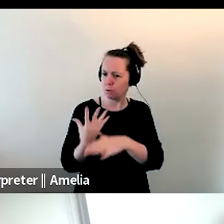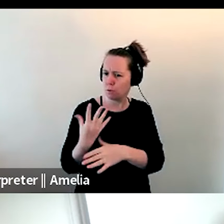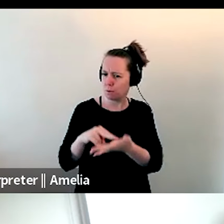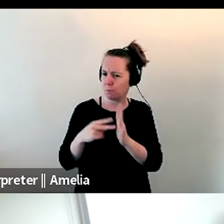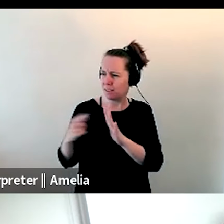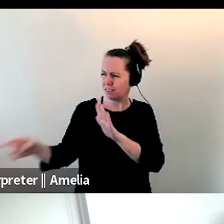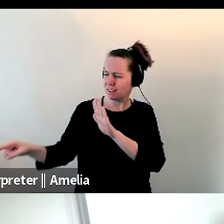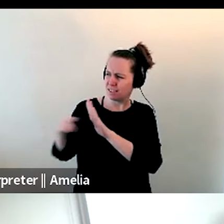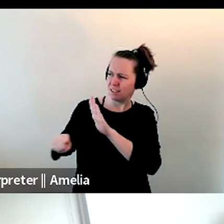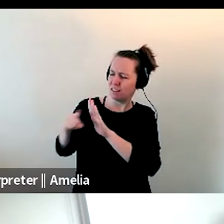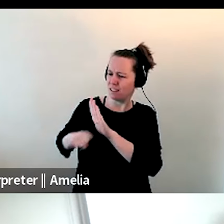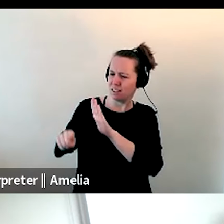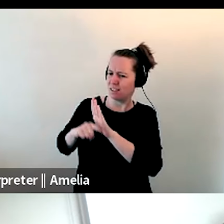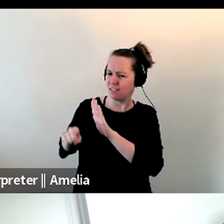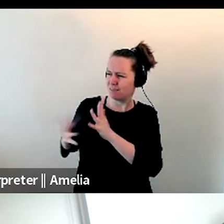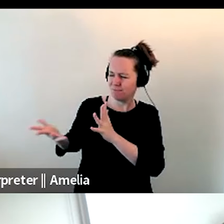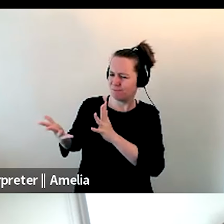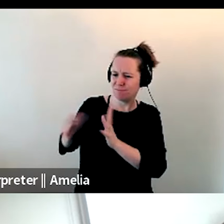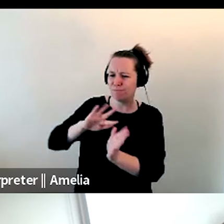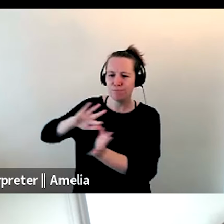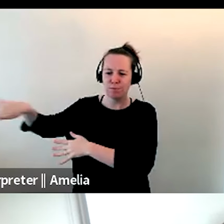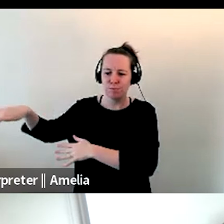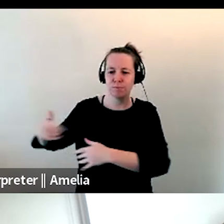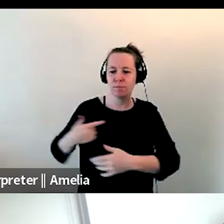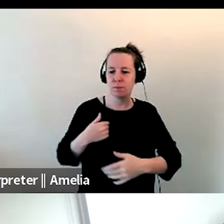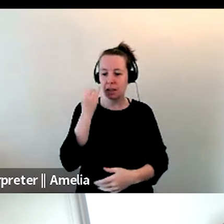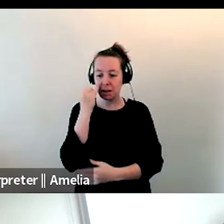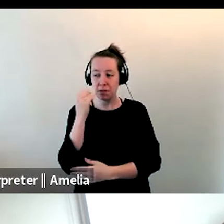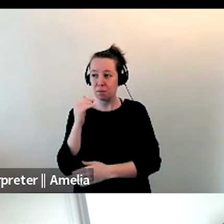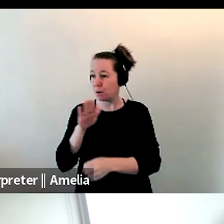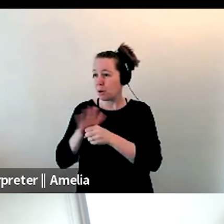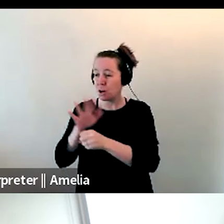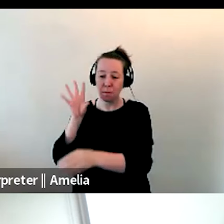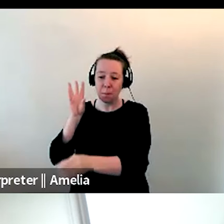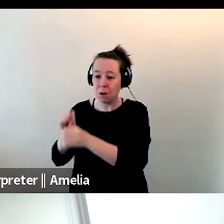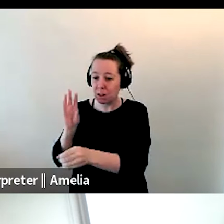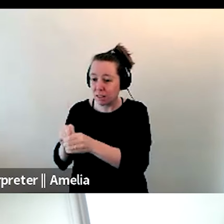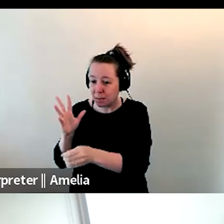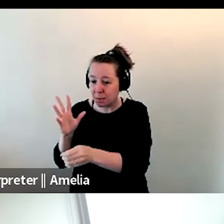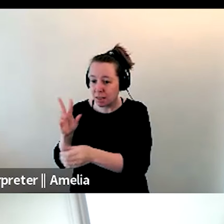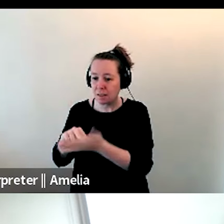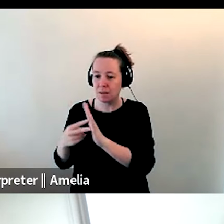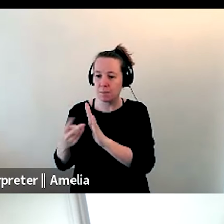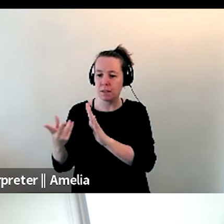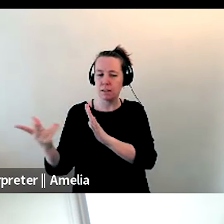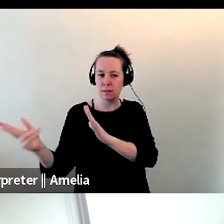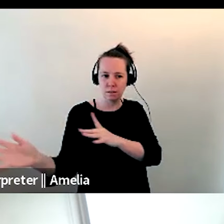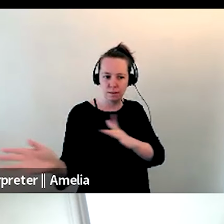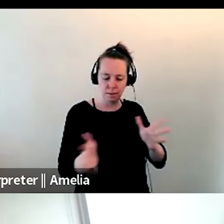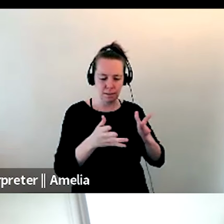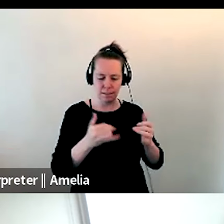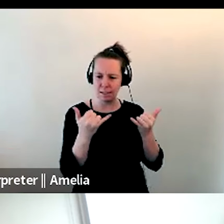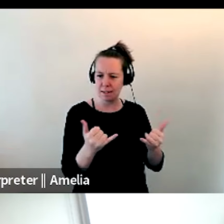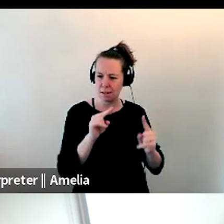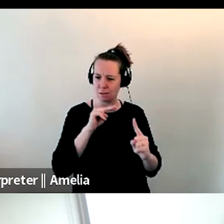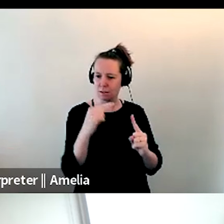feedback from my teachers, was you don't raise your hand enough, you don't talk enough. And so I came to view it in a very negative light, which it's